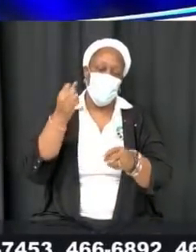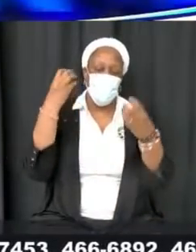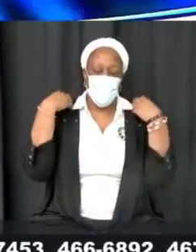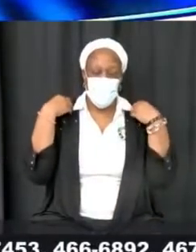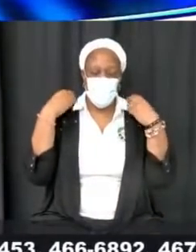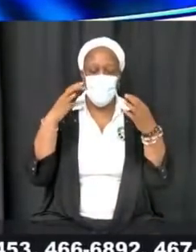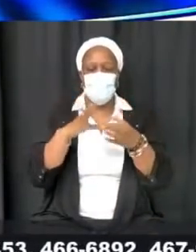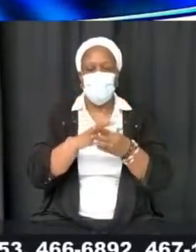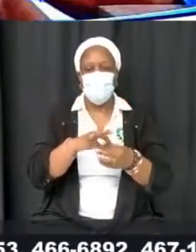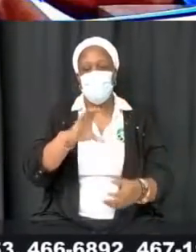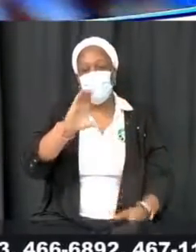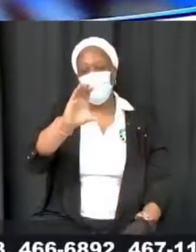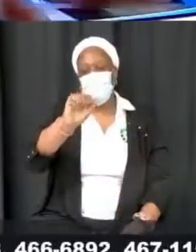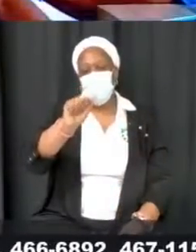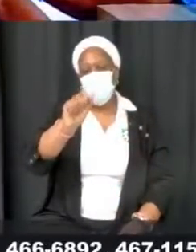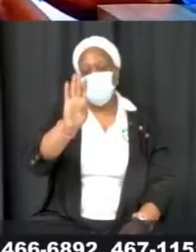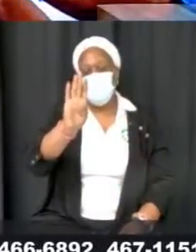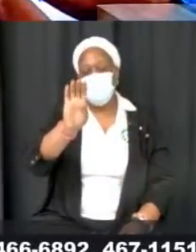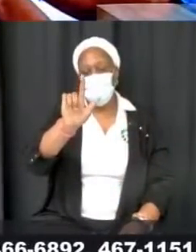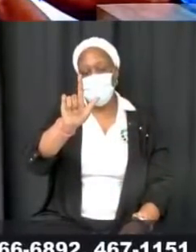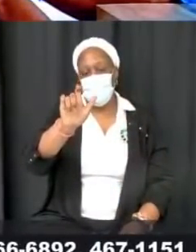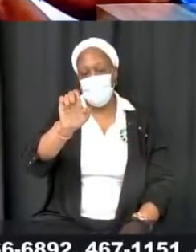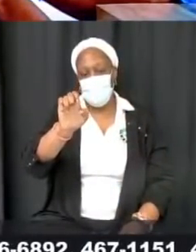national responsibility.